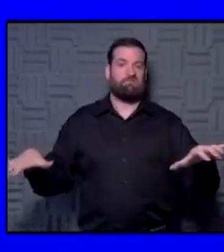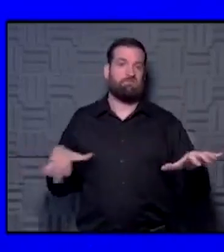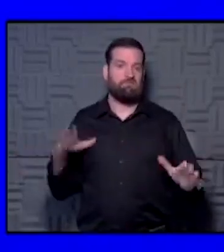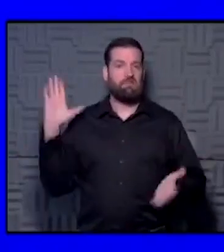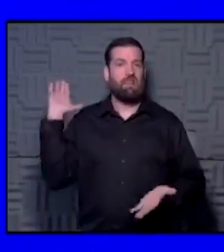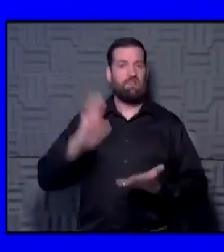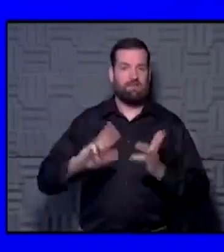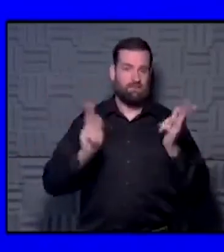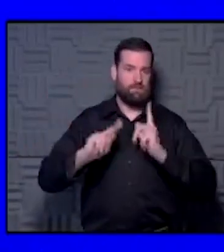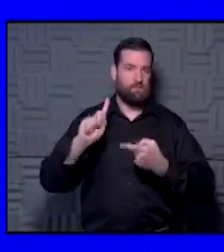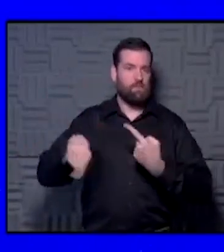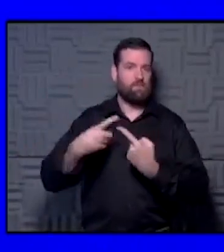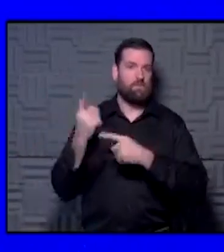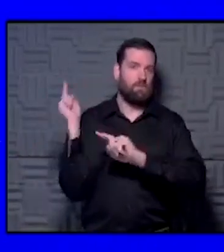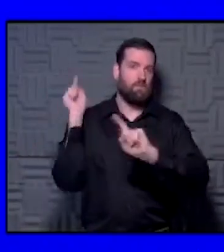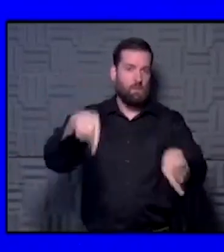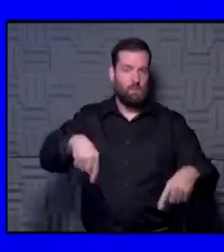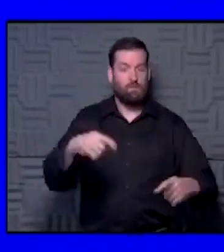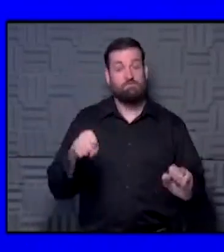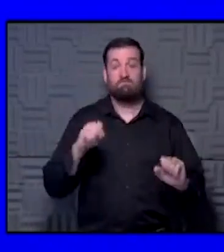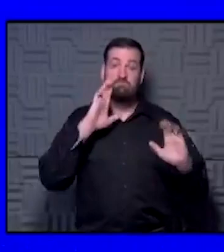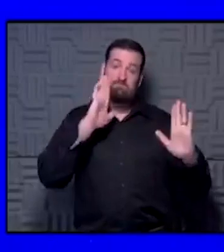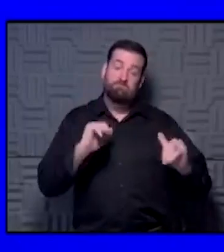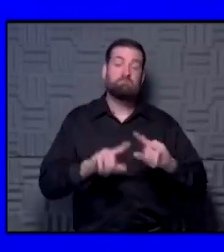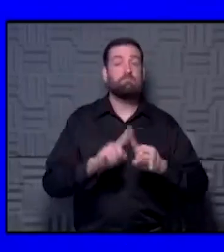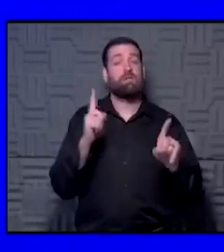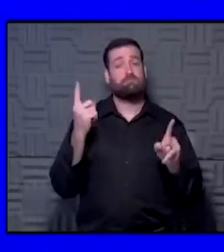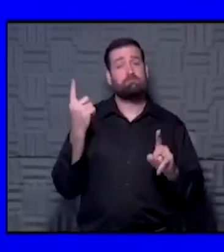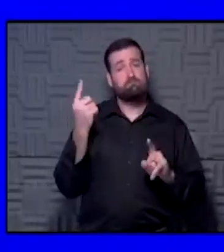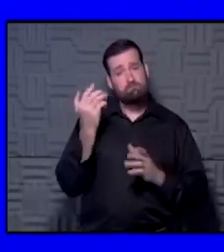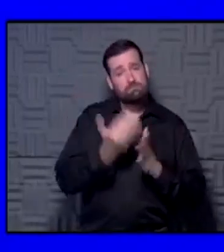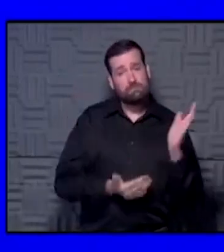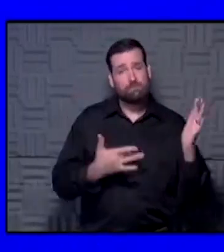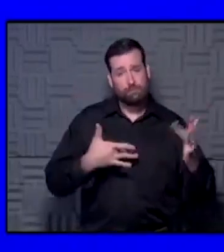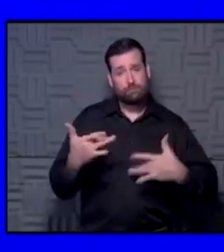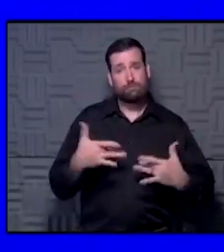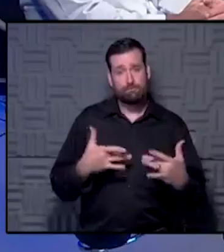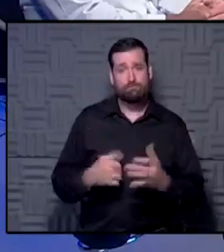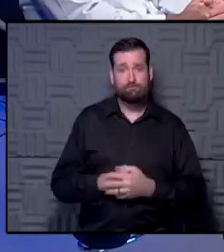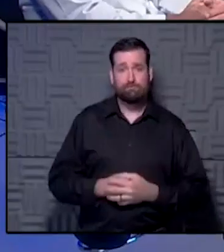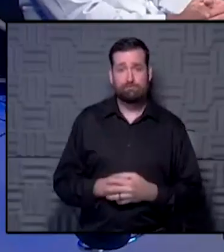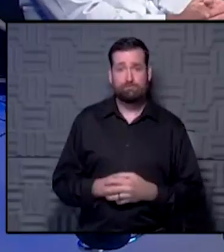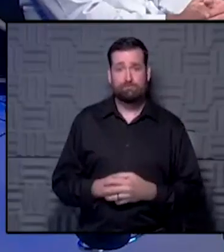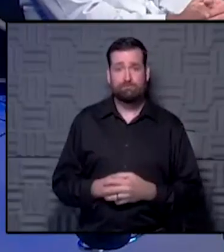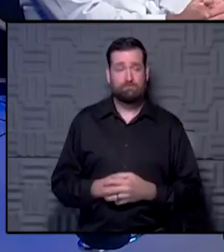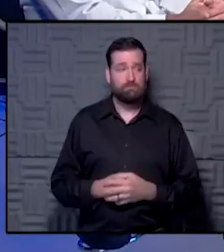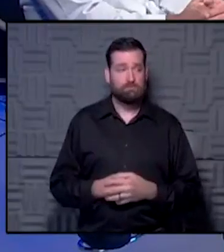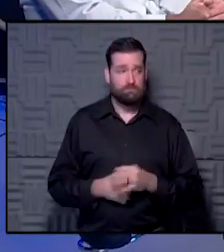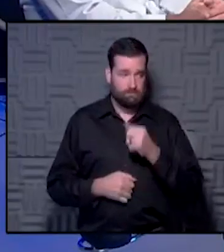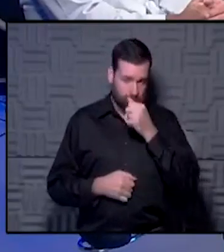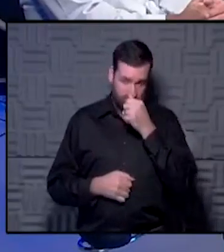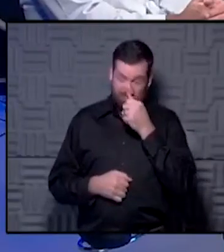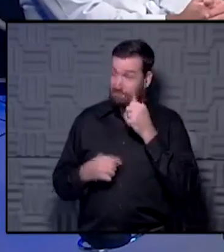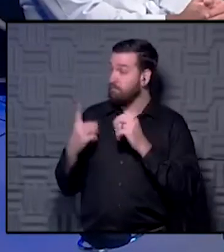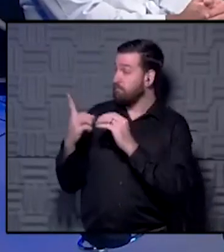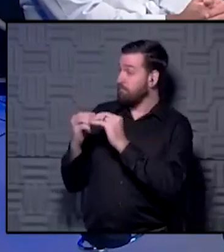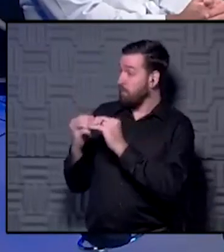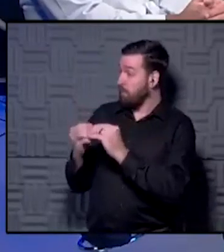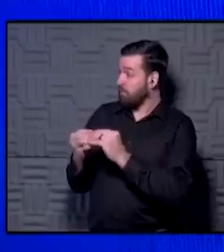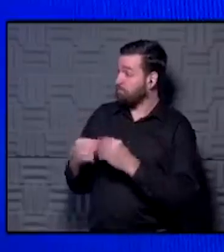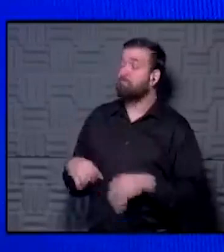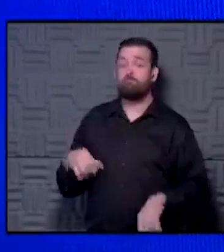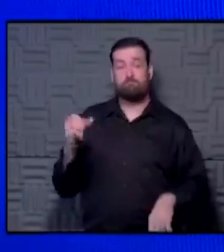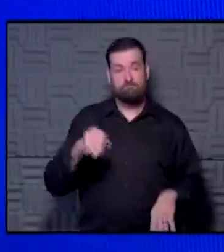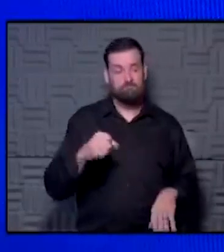density when you do go to those restaurants. But it will be something of a concern as we move forward. Yeah, something to keep our eye on. One more question.